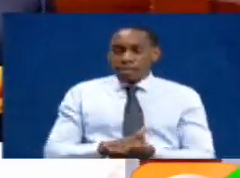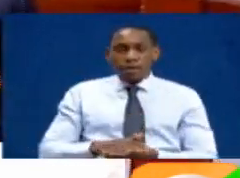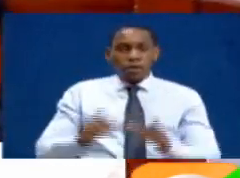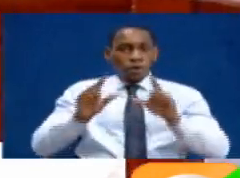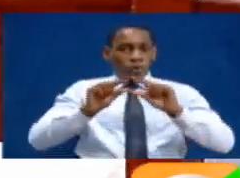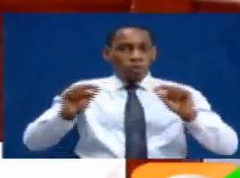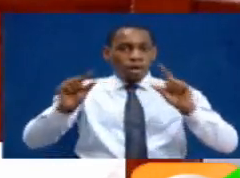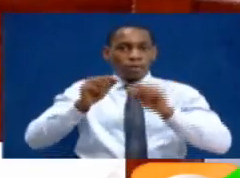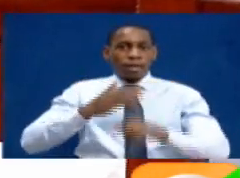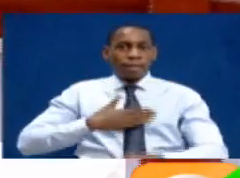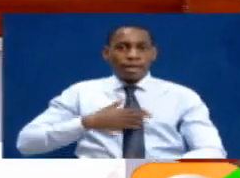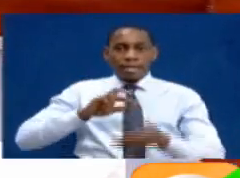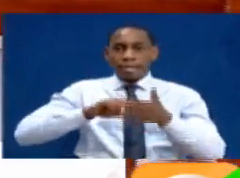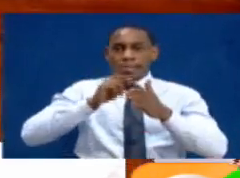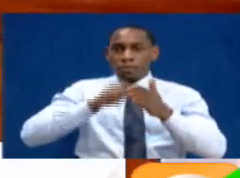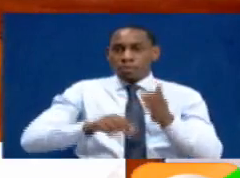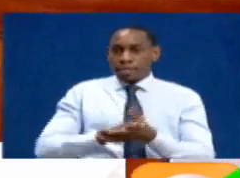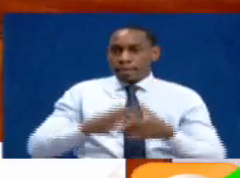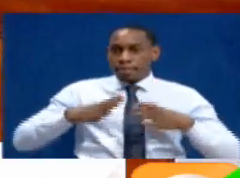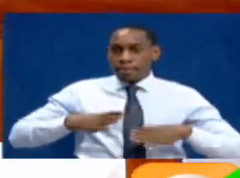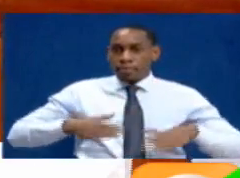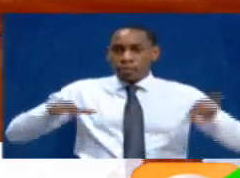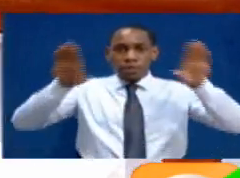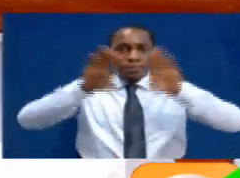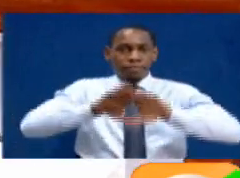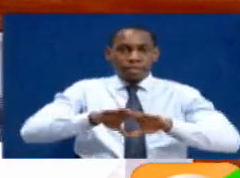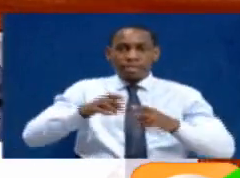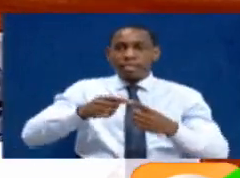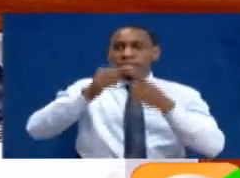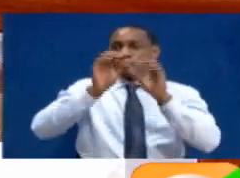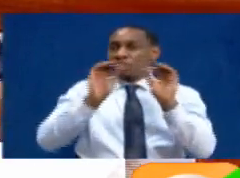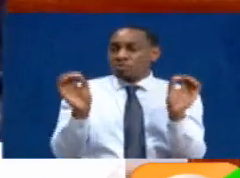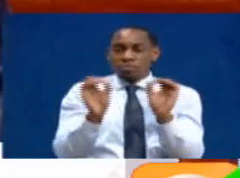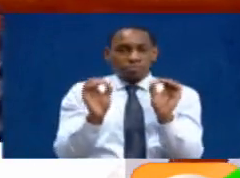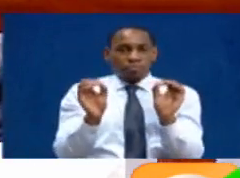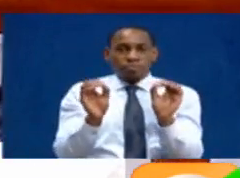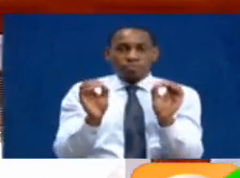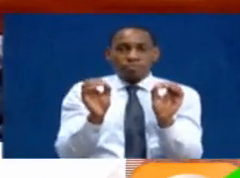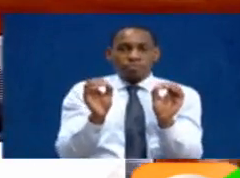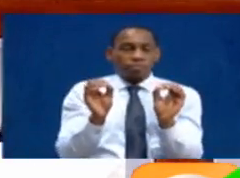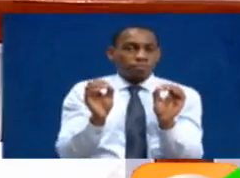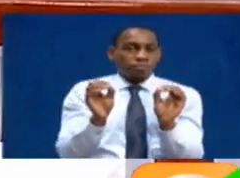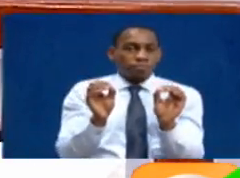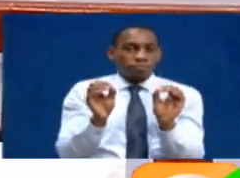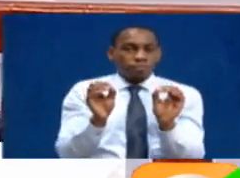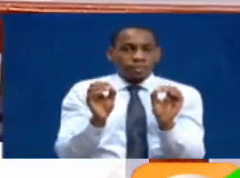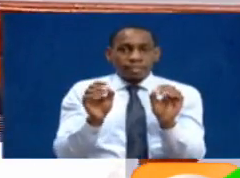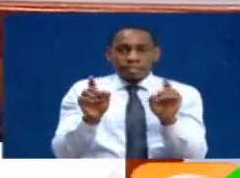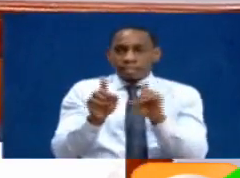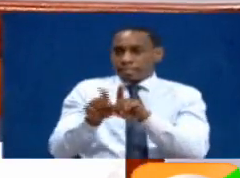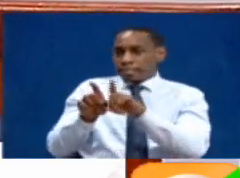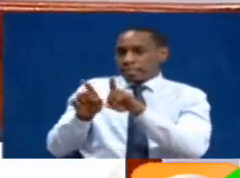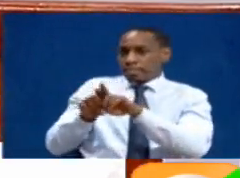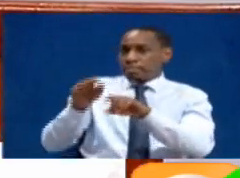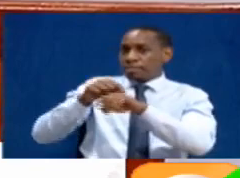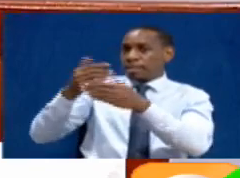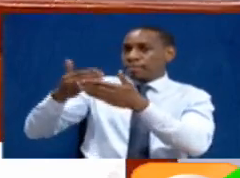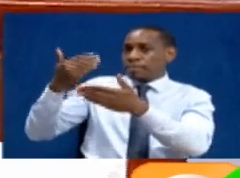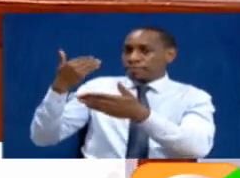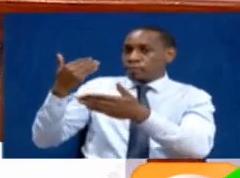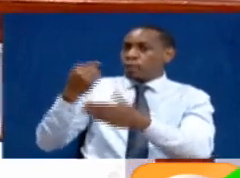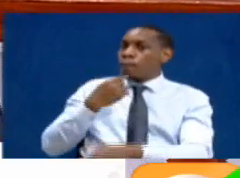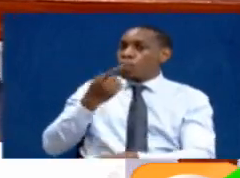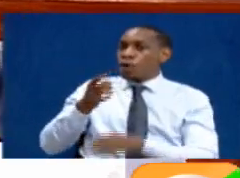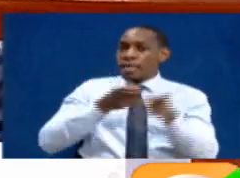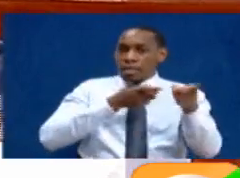I'm trying to say is that Rift Valley is not unique. You will find, and not only this time, even during those days when Moi was